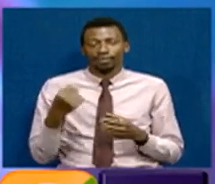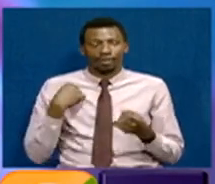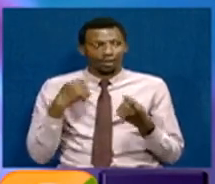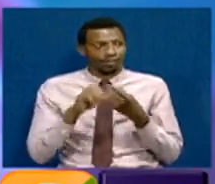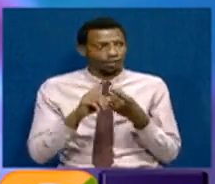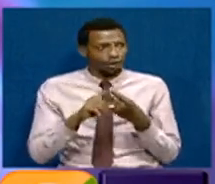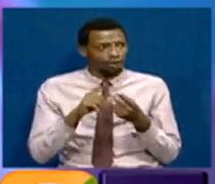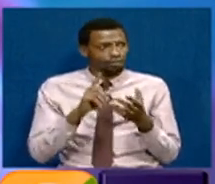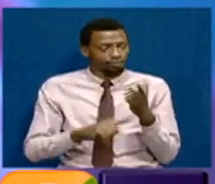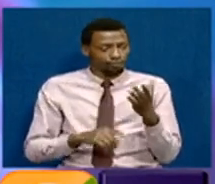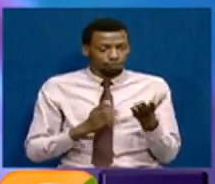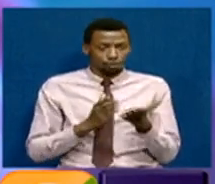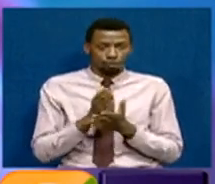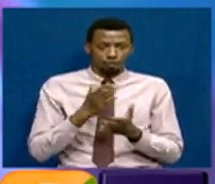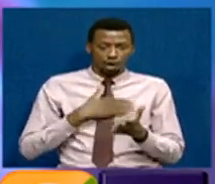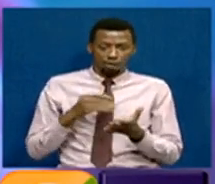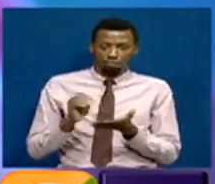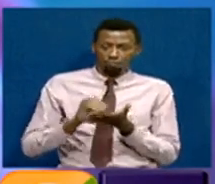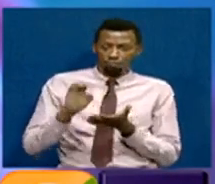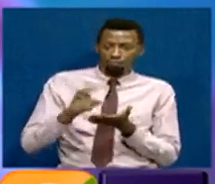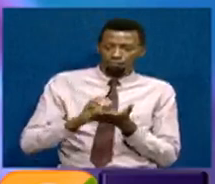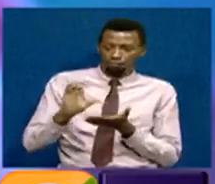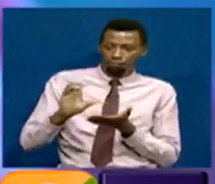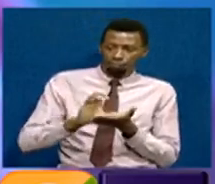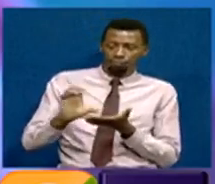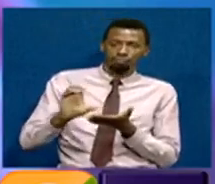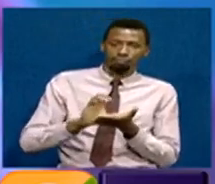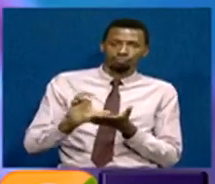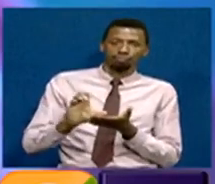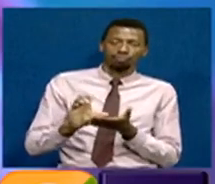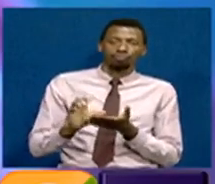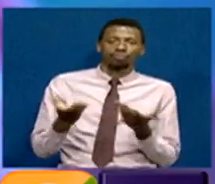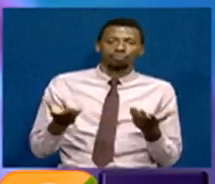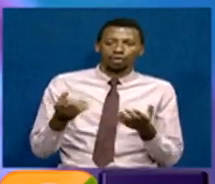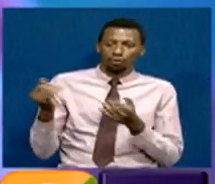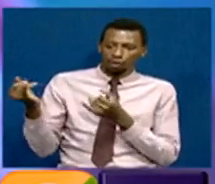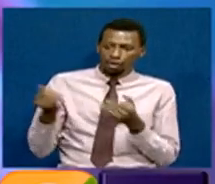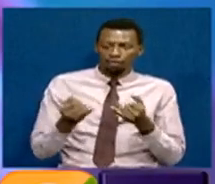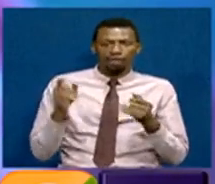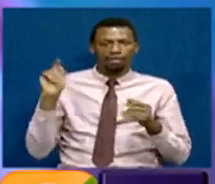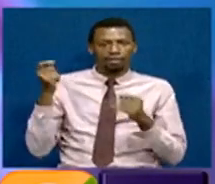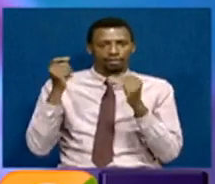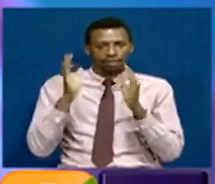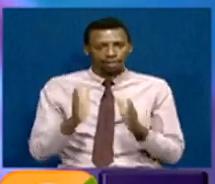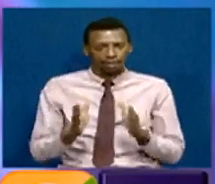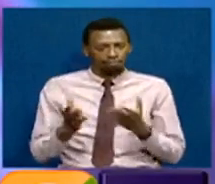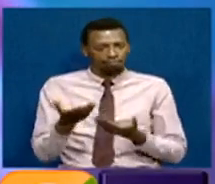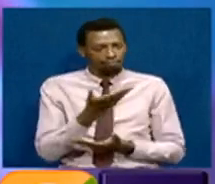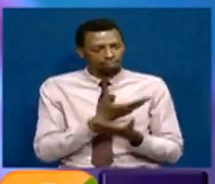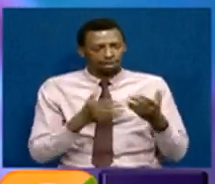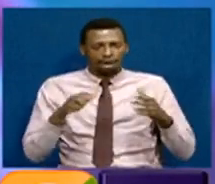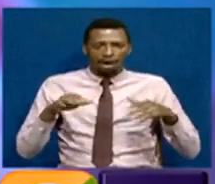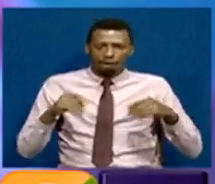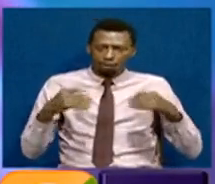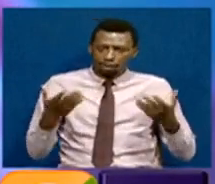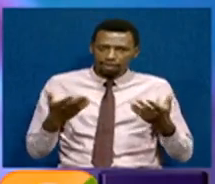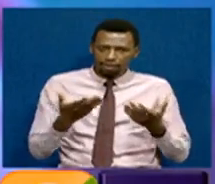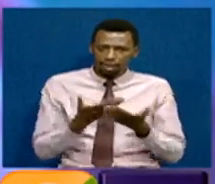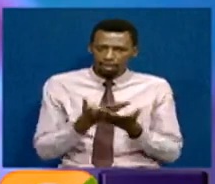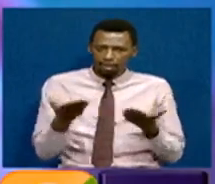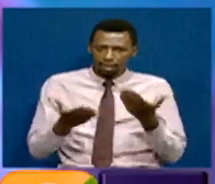through our remittances, where now we are saying we have invited Kenyans to a conversation on how much they should be able to pay under social